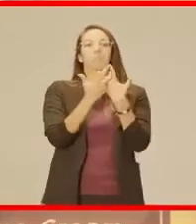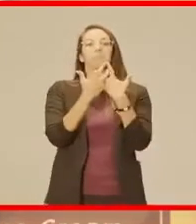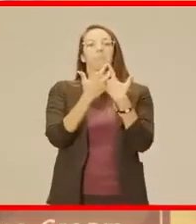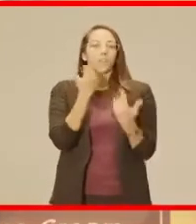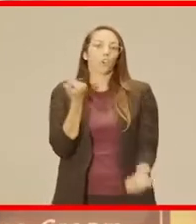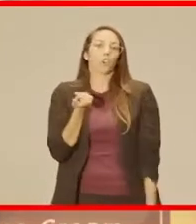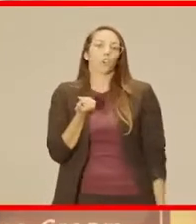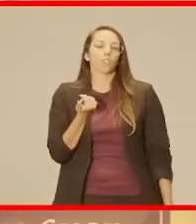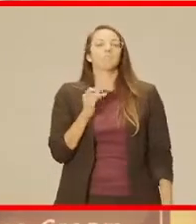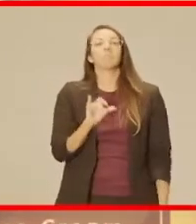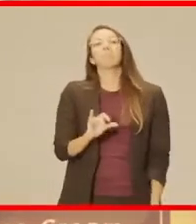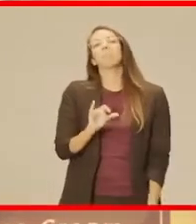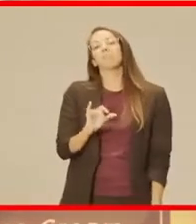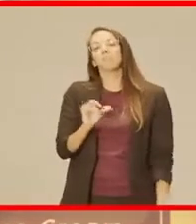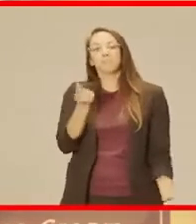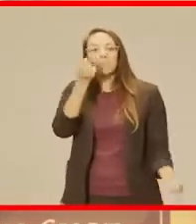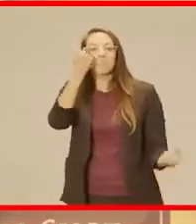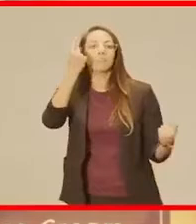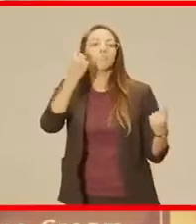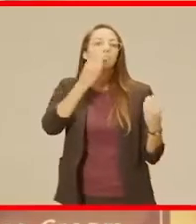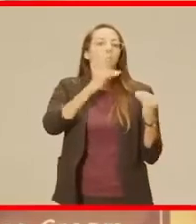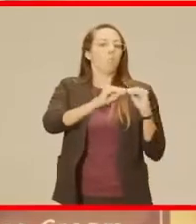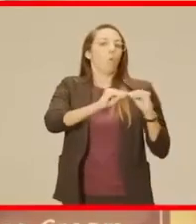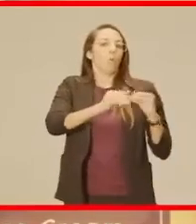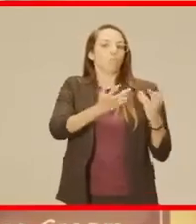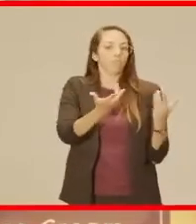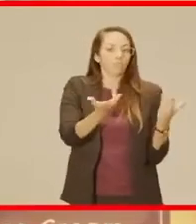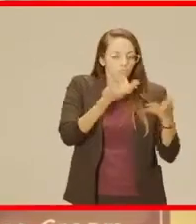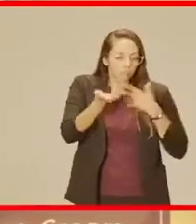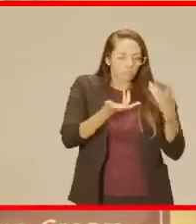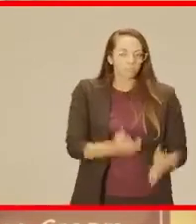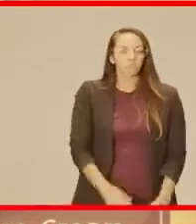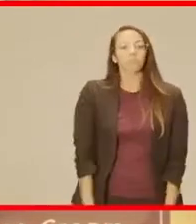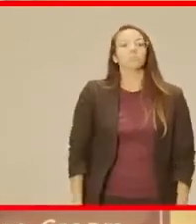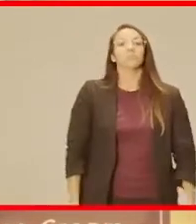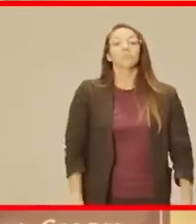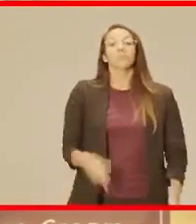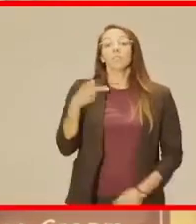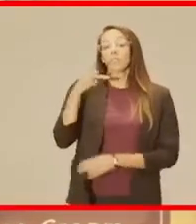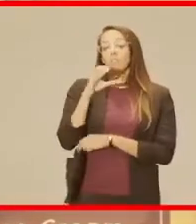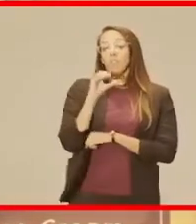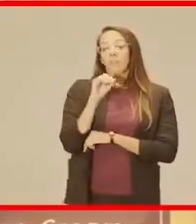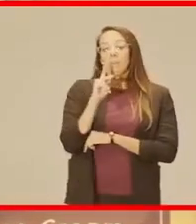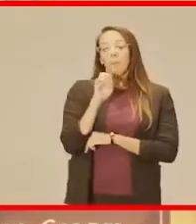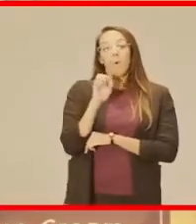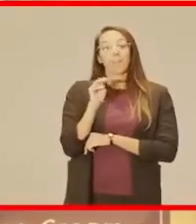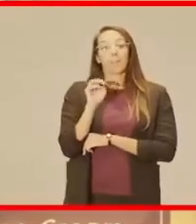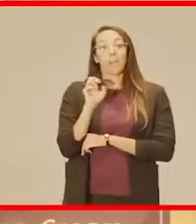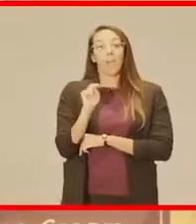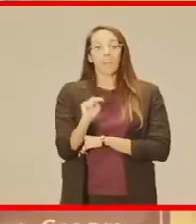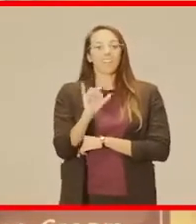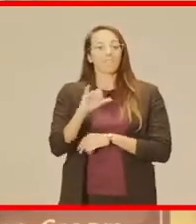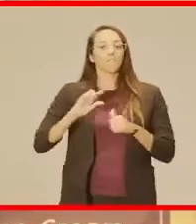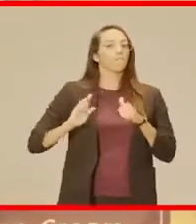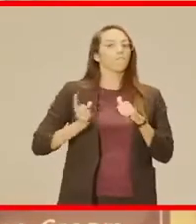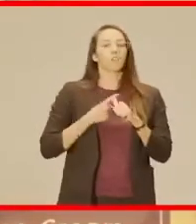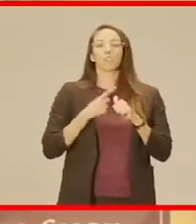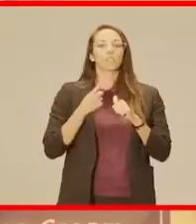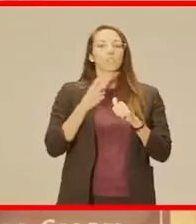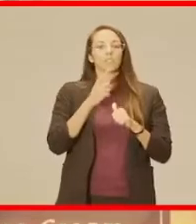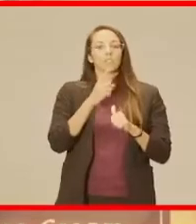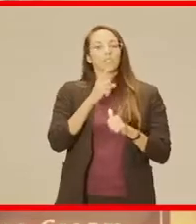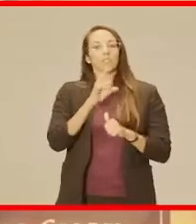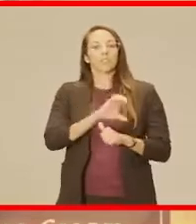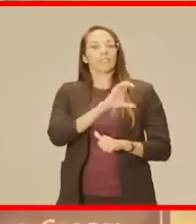Now, Pokemon was one of the first anime series that came to America. And alongside Pokemon